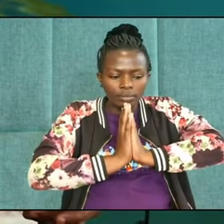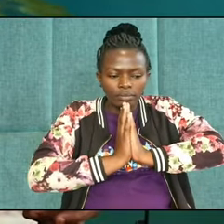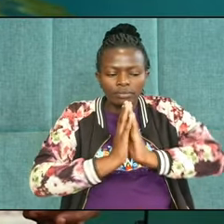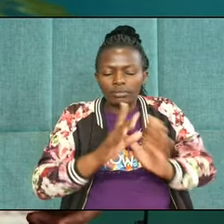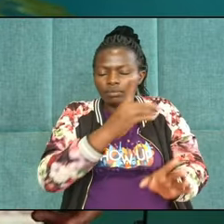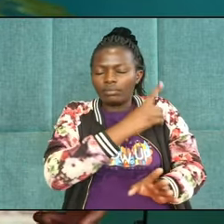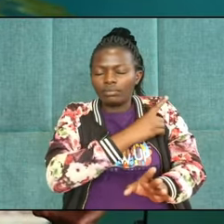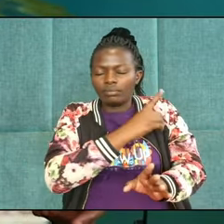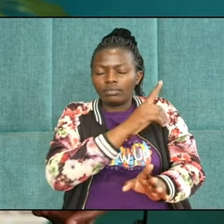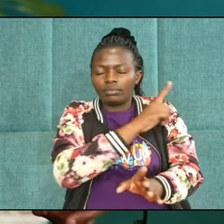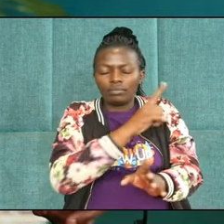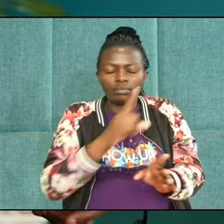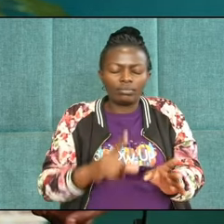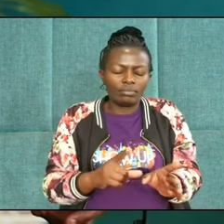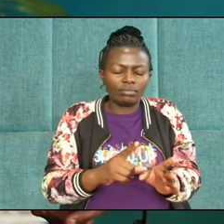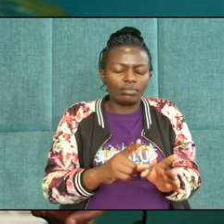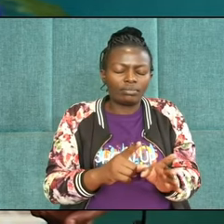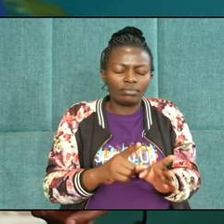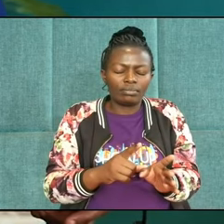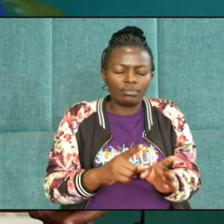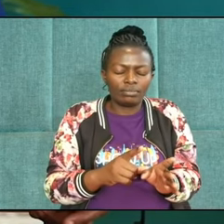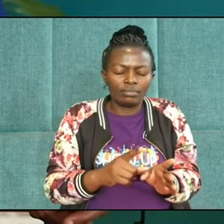Dear Lord, we say thank you so much for